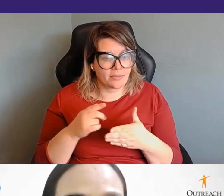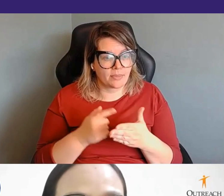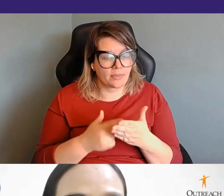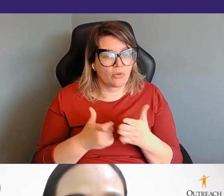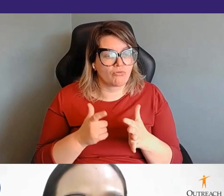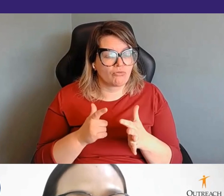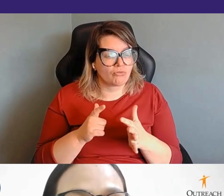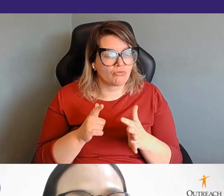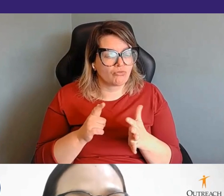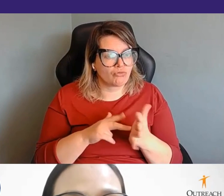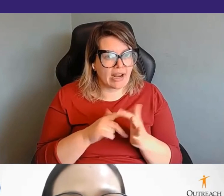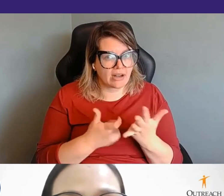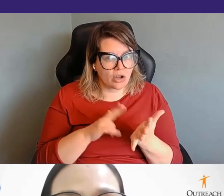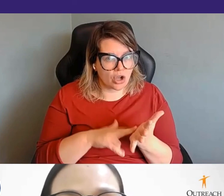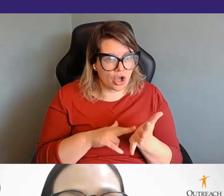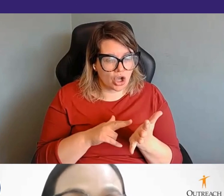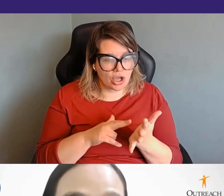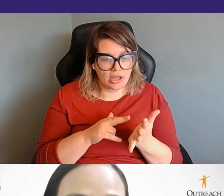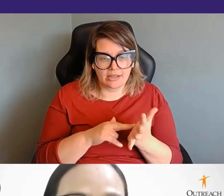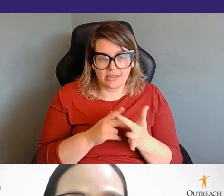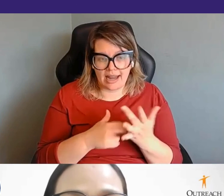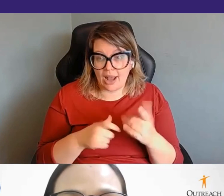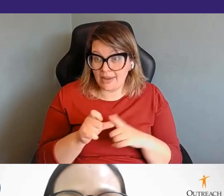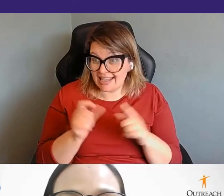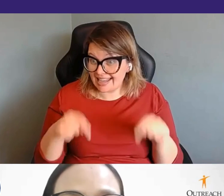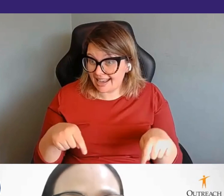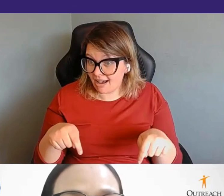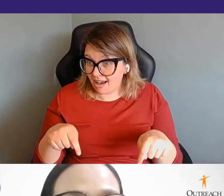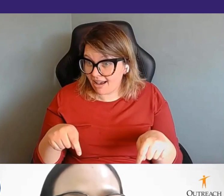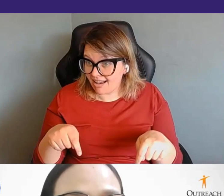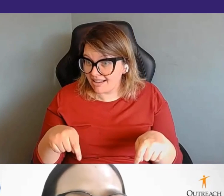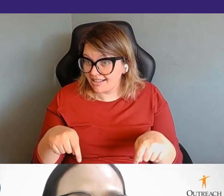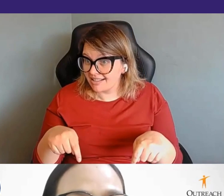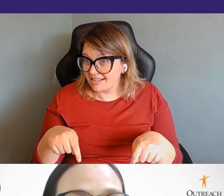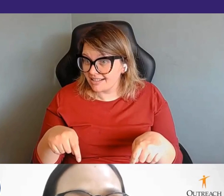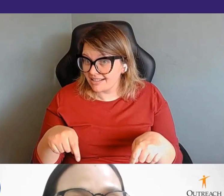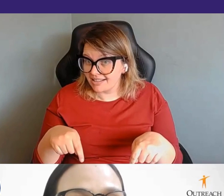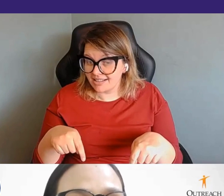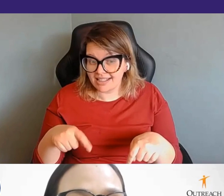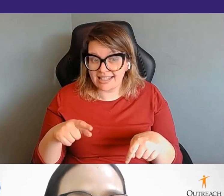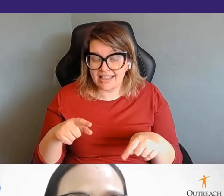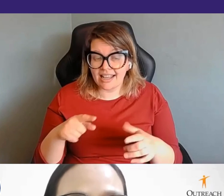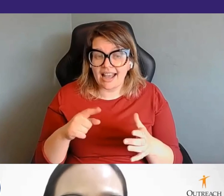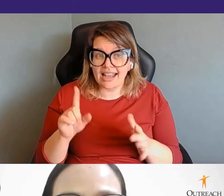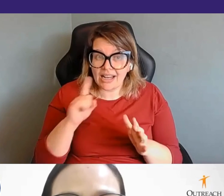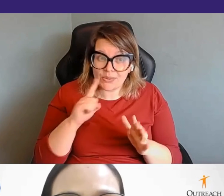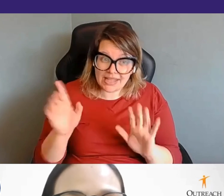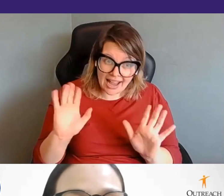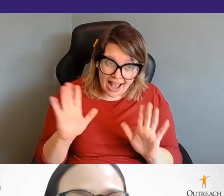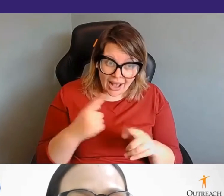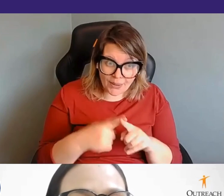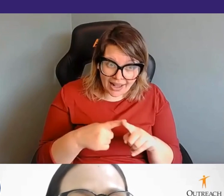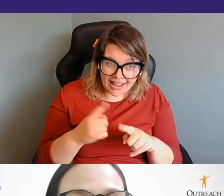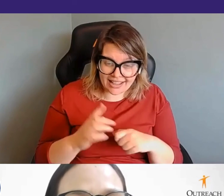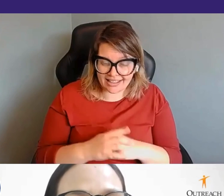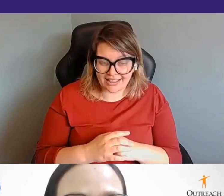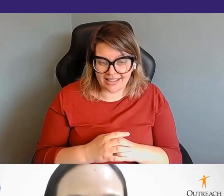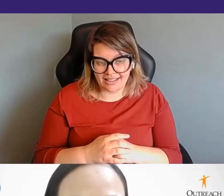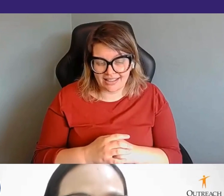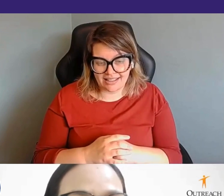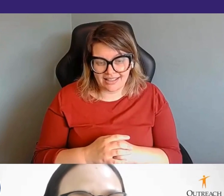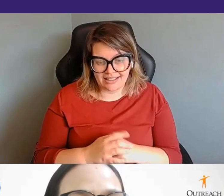Danao. So is he with us? Can you, Kuya Buchay, can you quickly say hi? Hi,